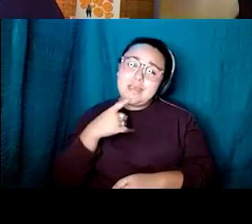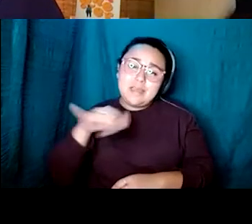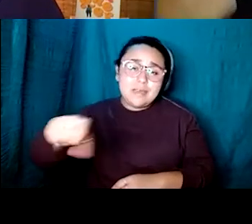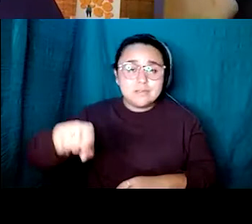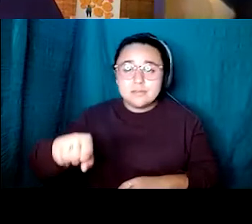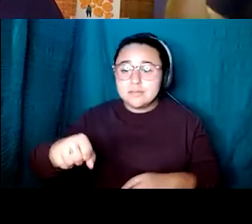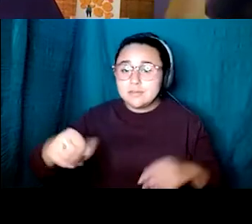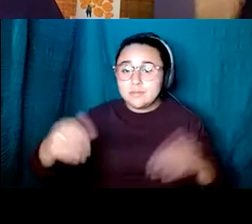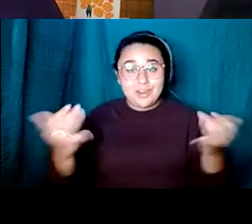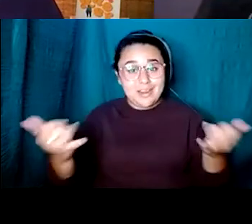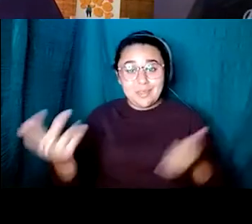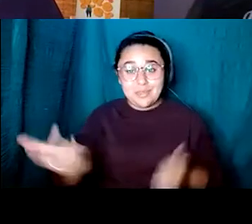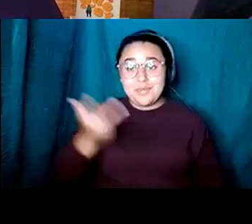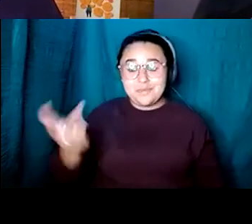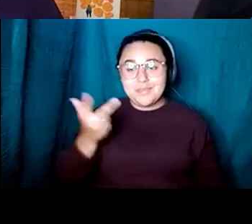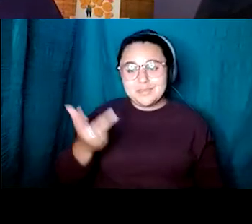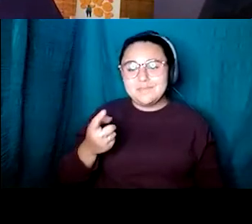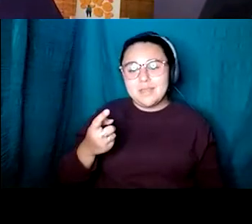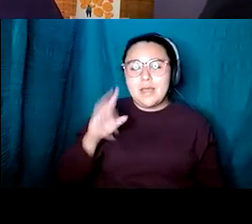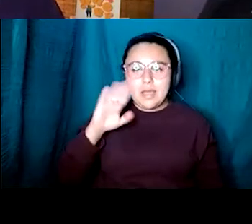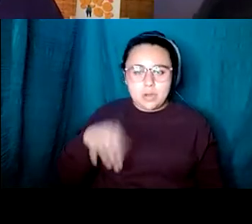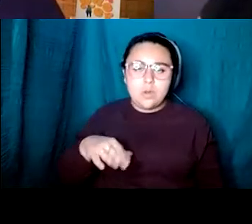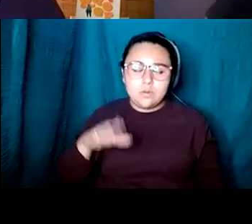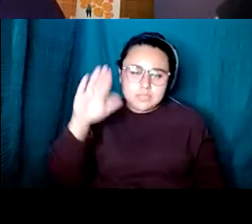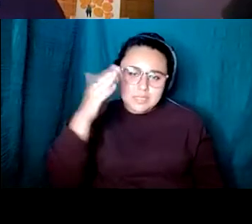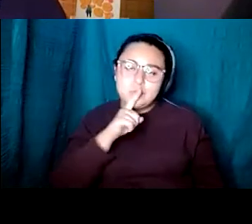here we are. It makes it sound so easy, right?